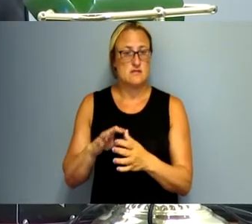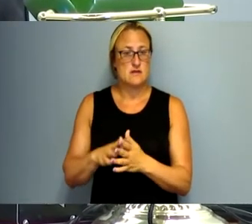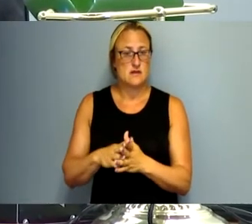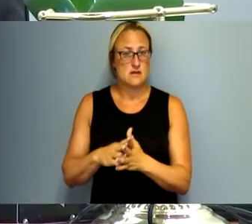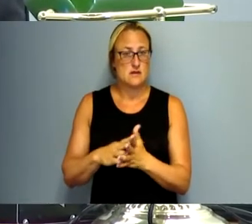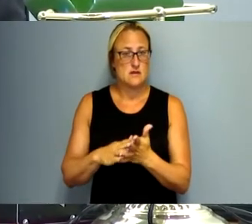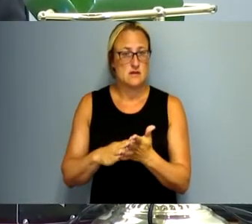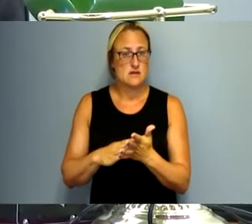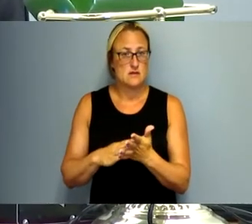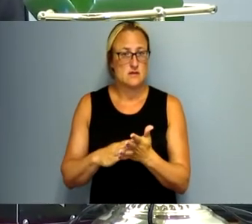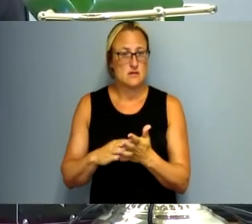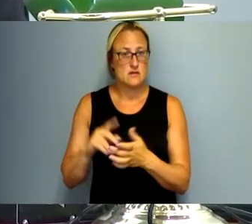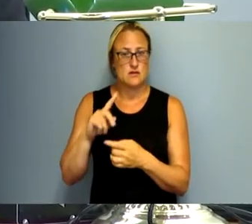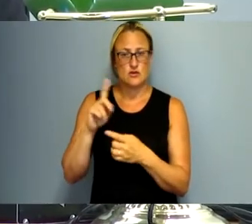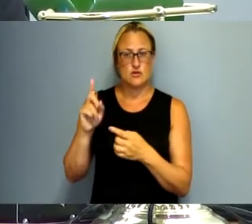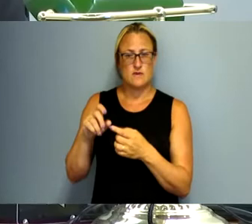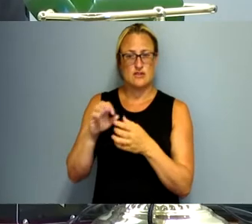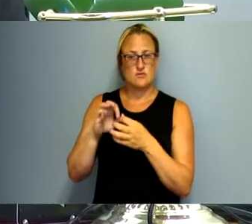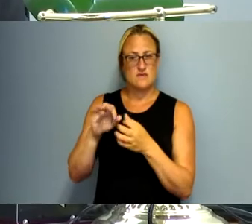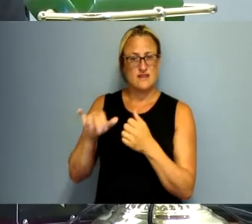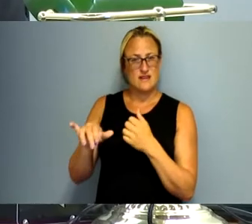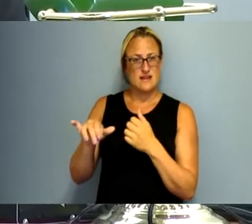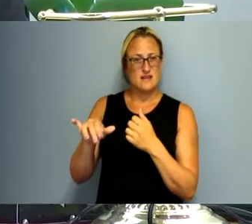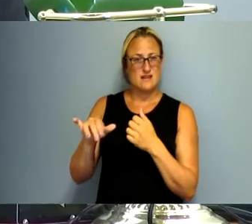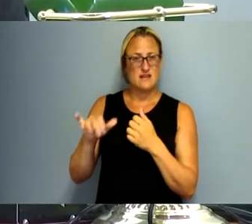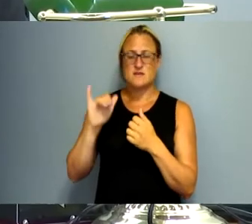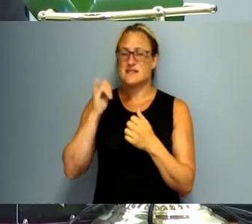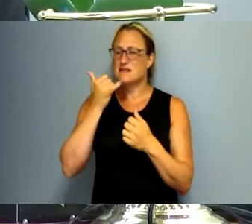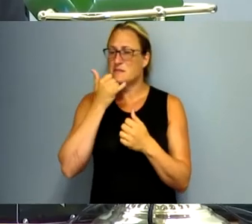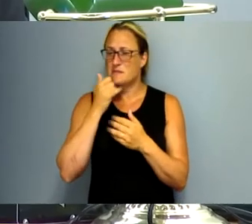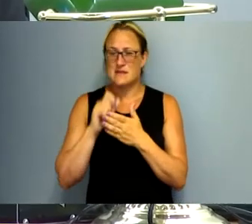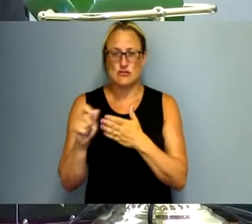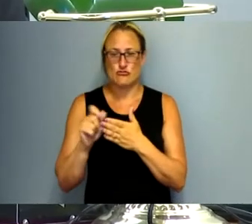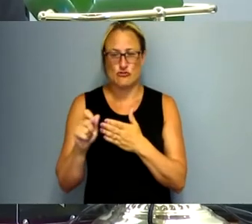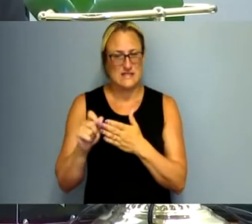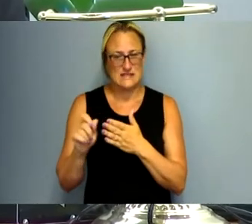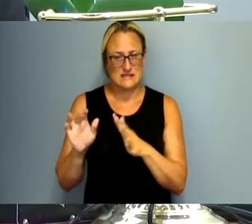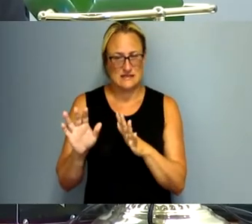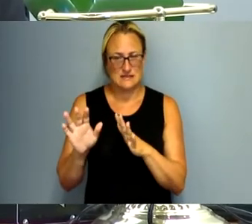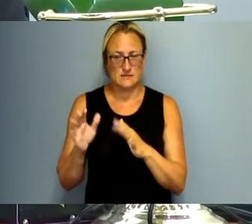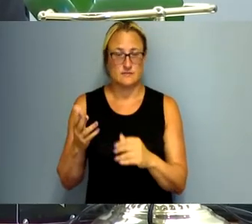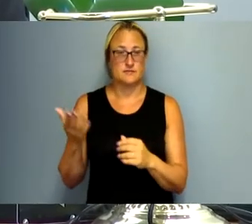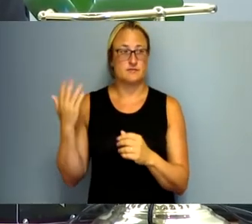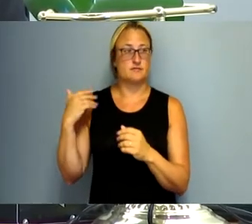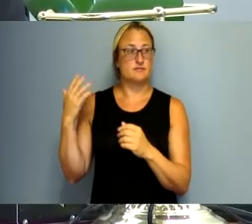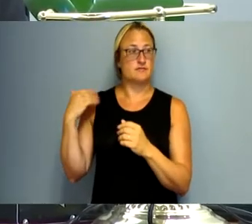what the reasoning was for there was it. I think it was just it was miswritten. I think in the original